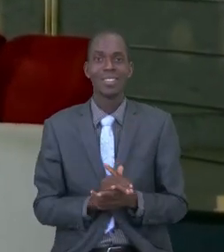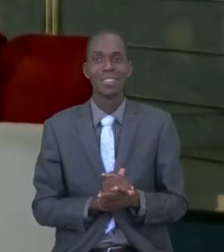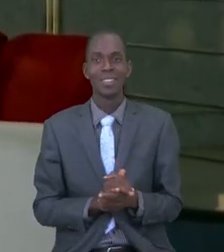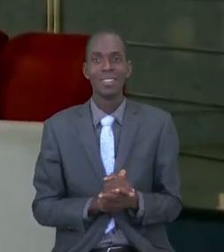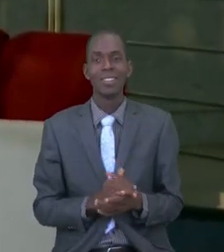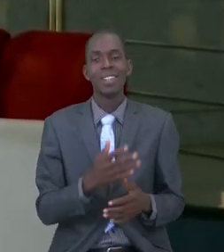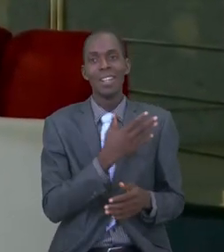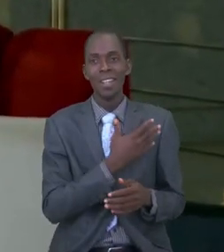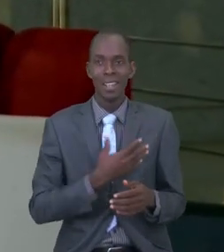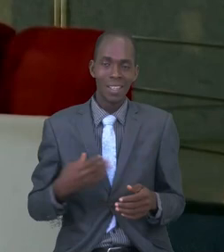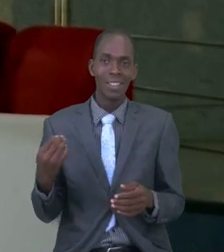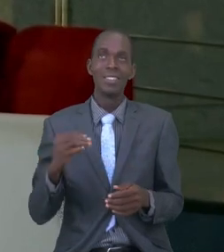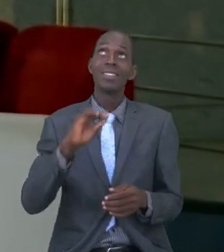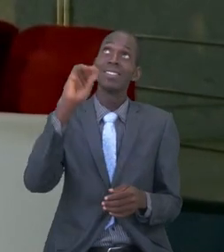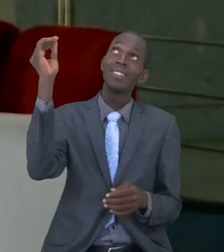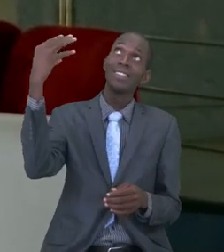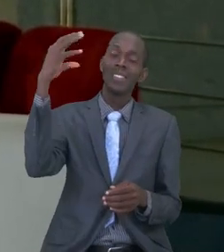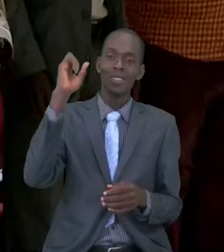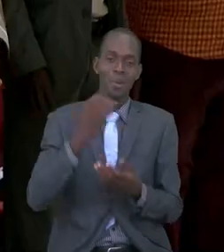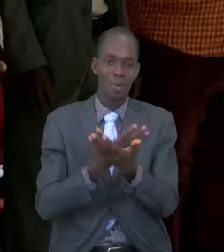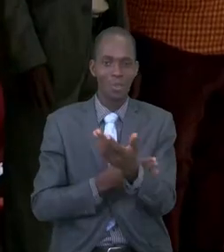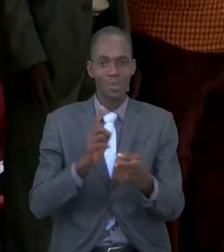And gracious morning to you.